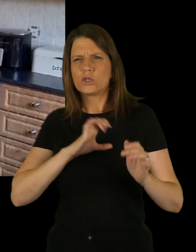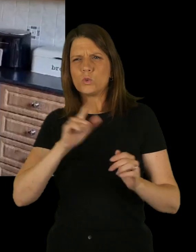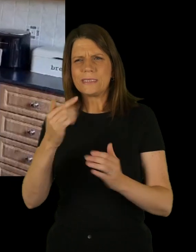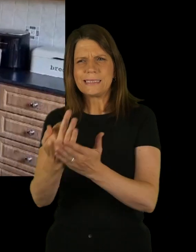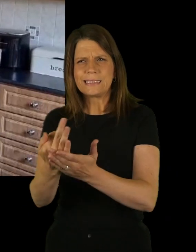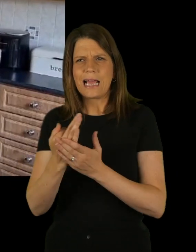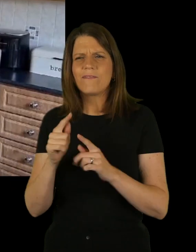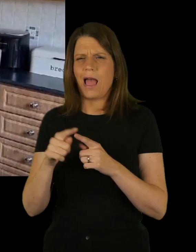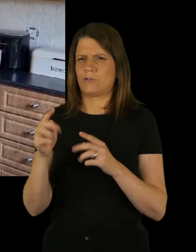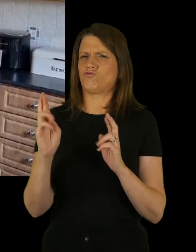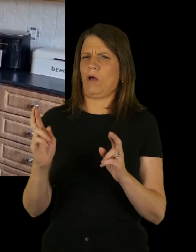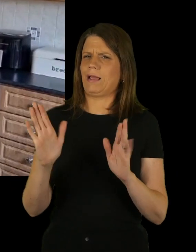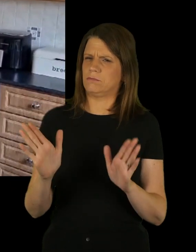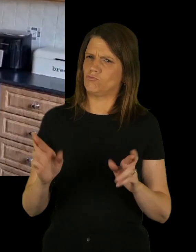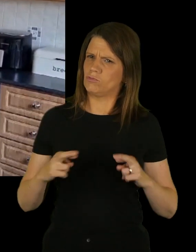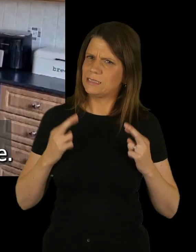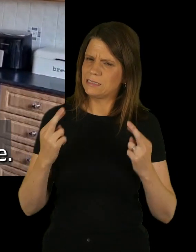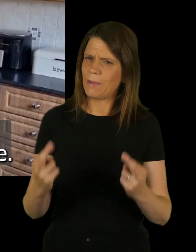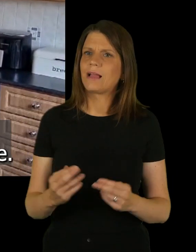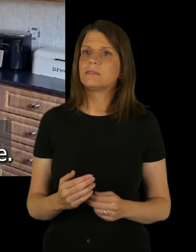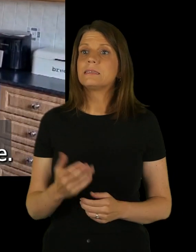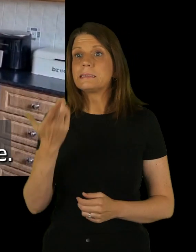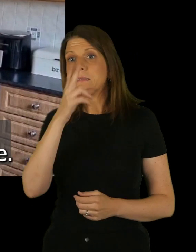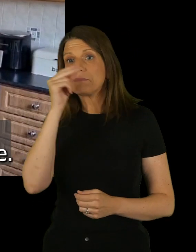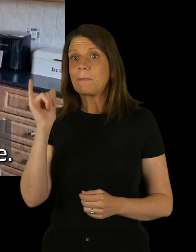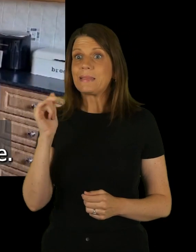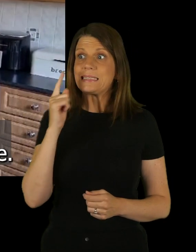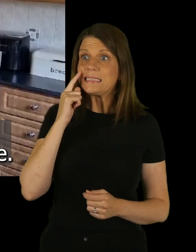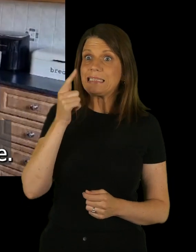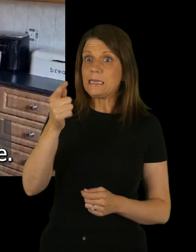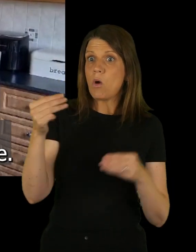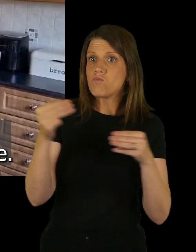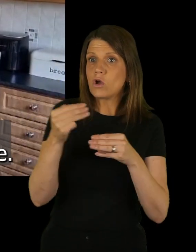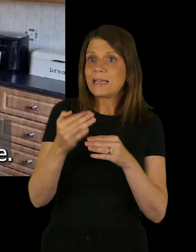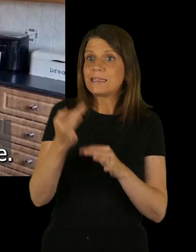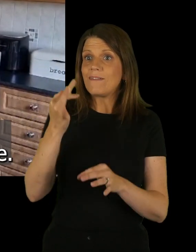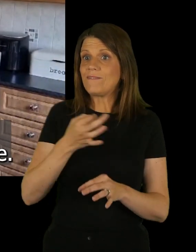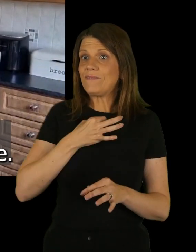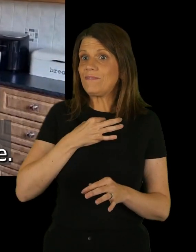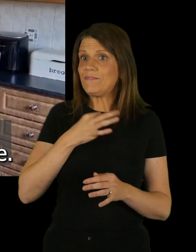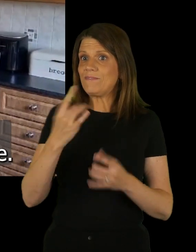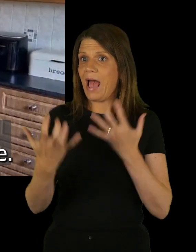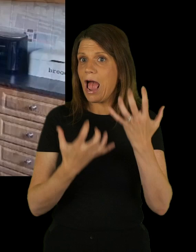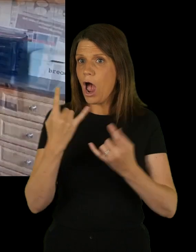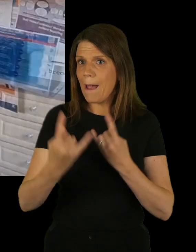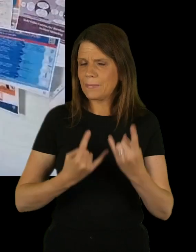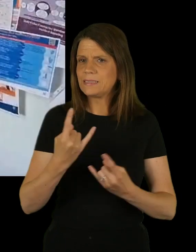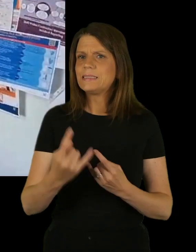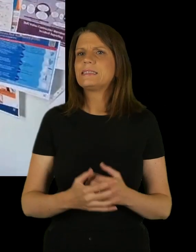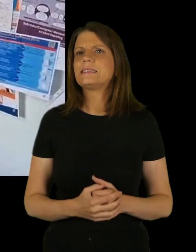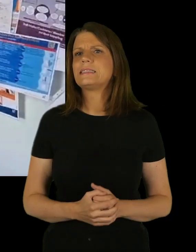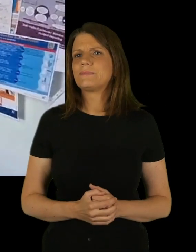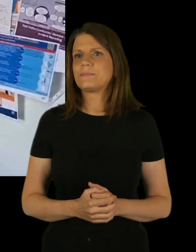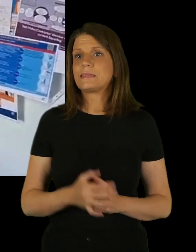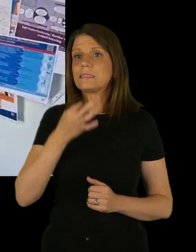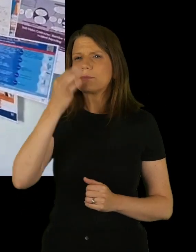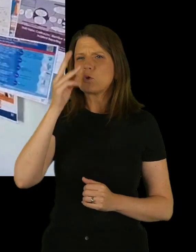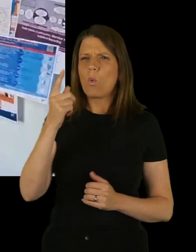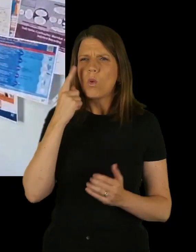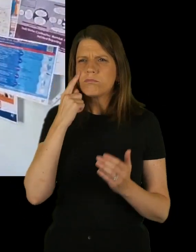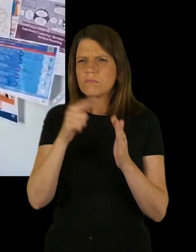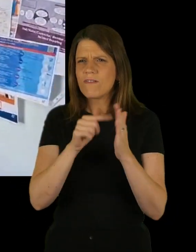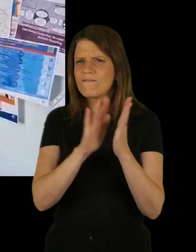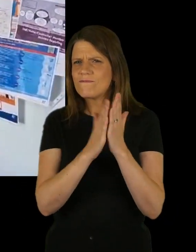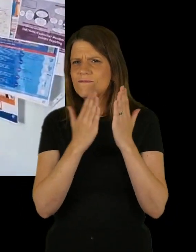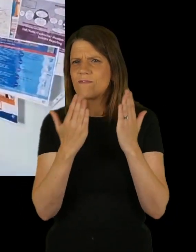that you are safe and your rights are respected. For example, he might check that you are protected from the risk of fire. The inspector